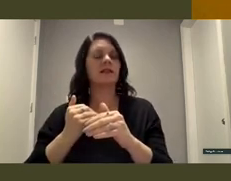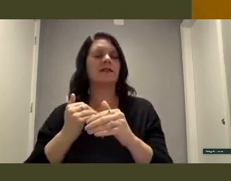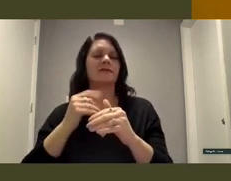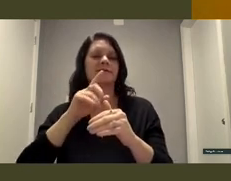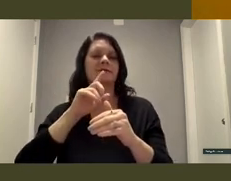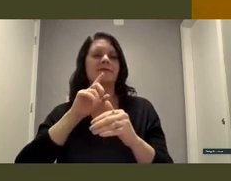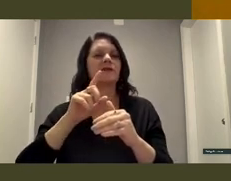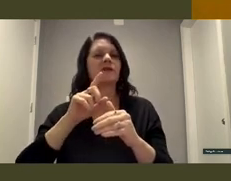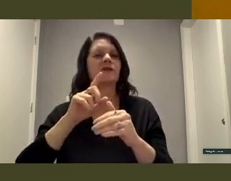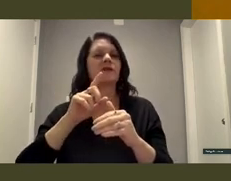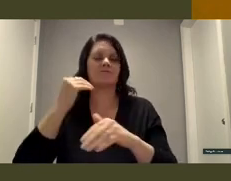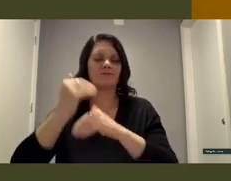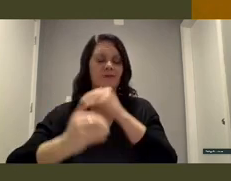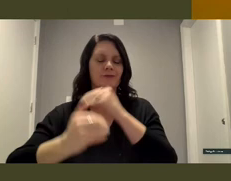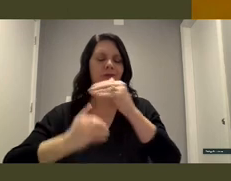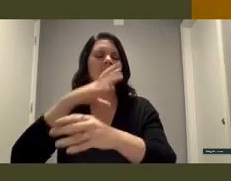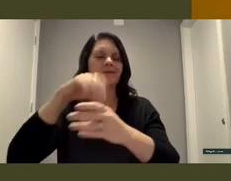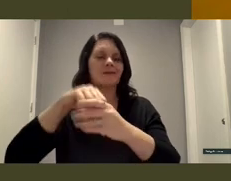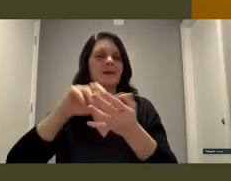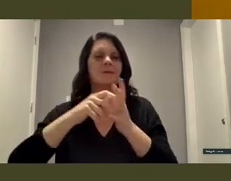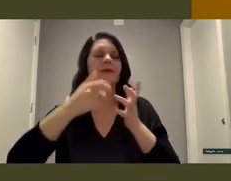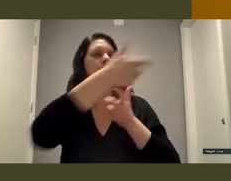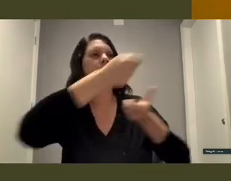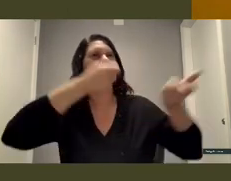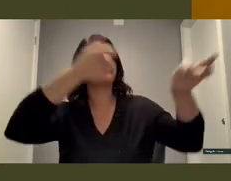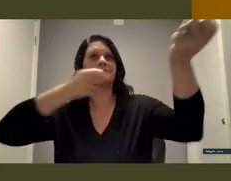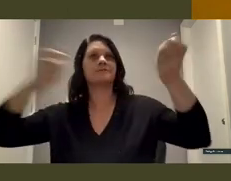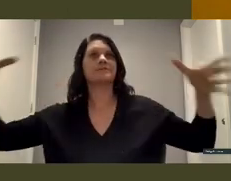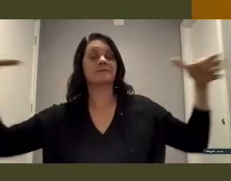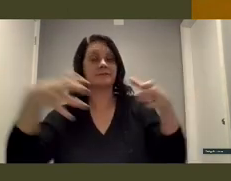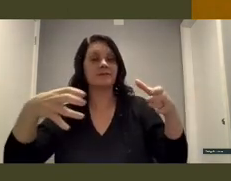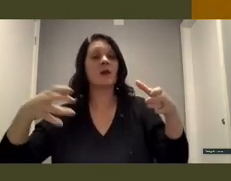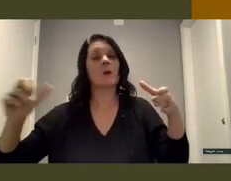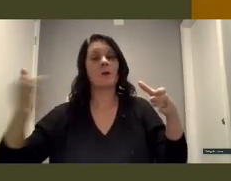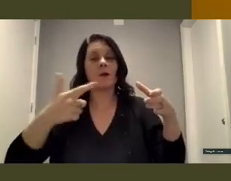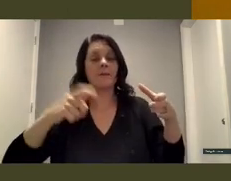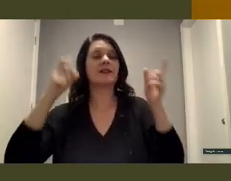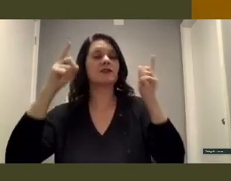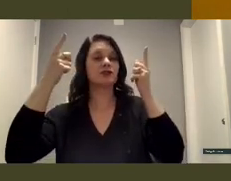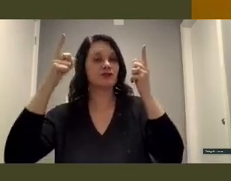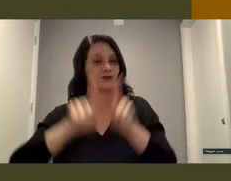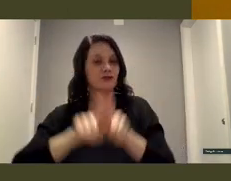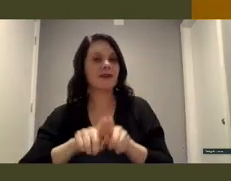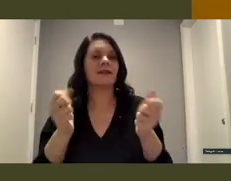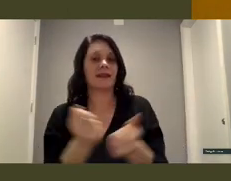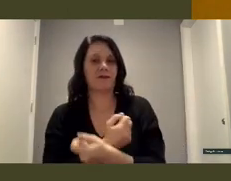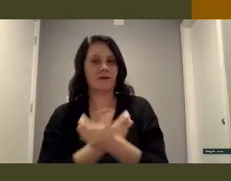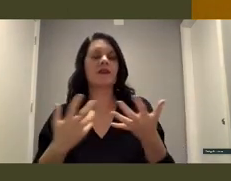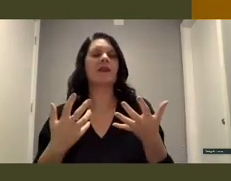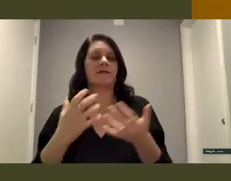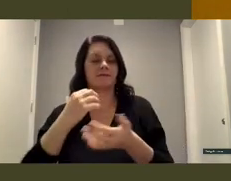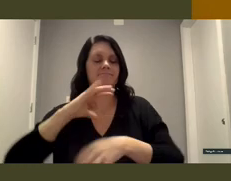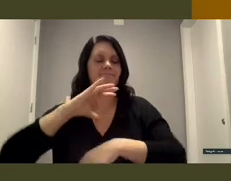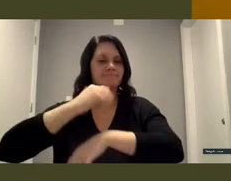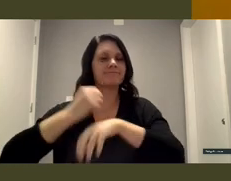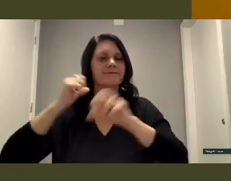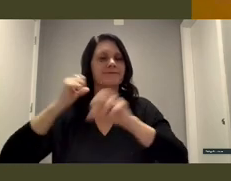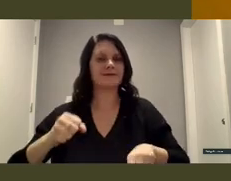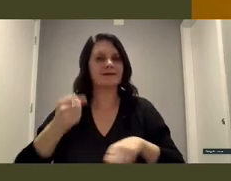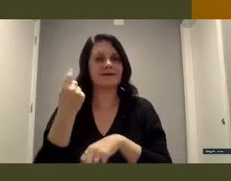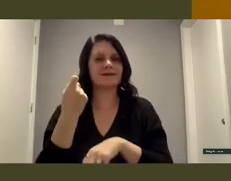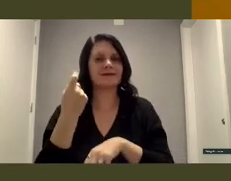need to bring everybody along and everybody needs to agree on everything. And of course, there are very different interests between different types of countries